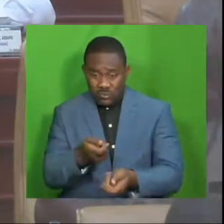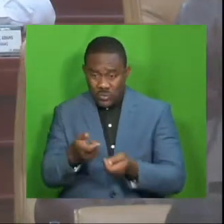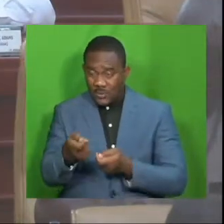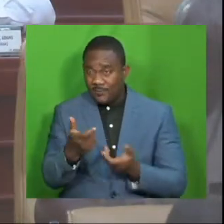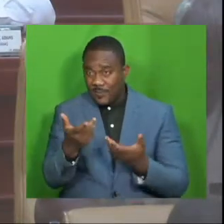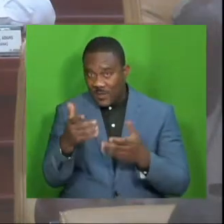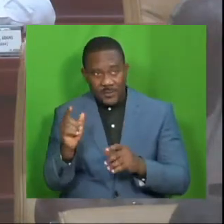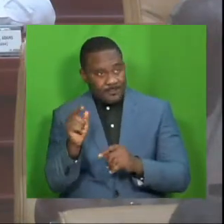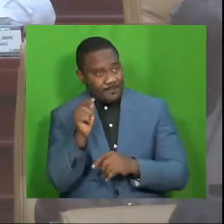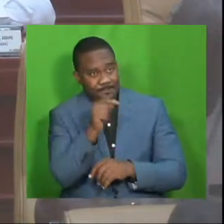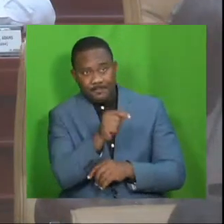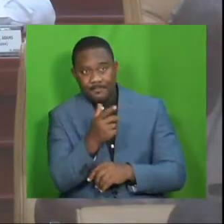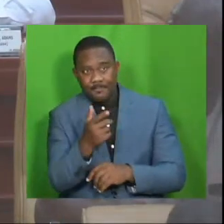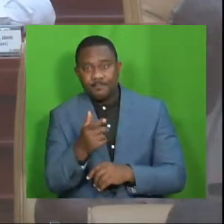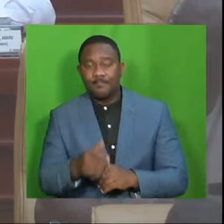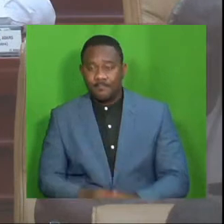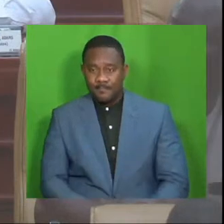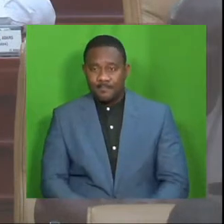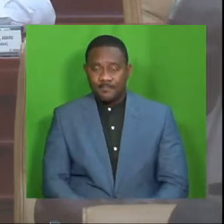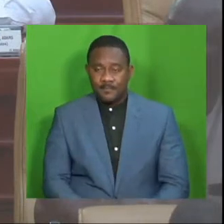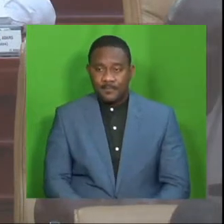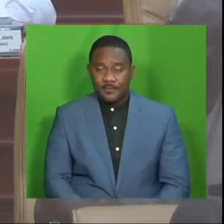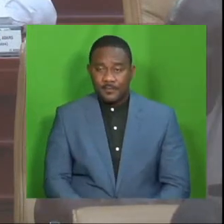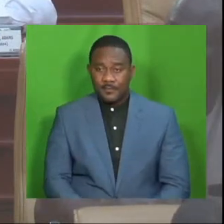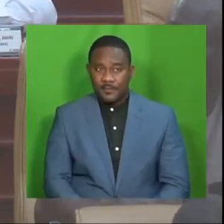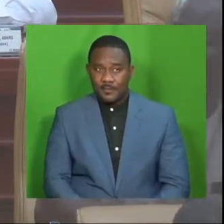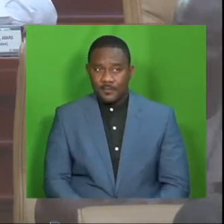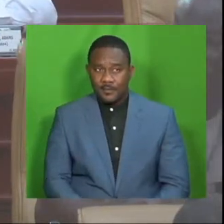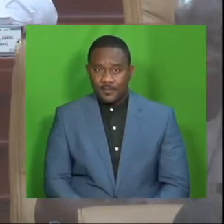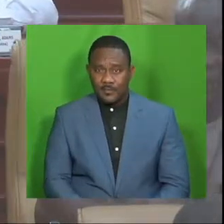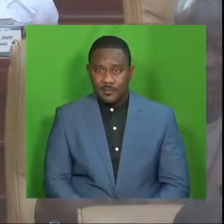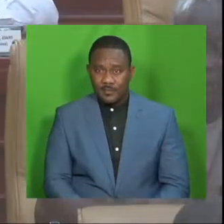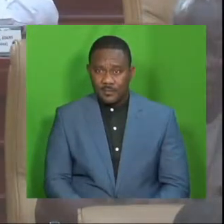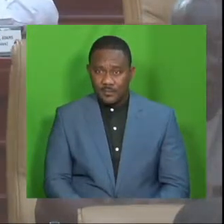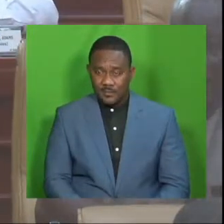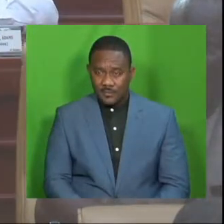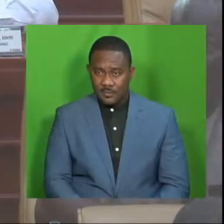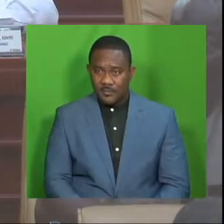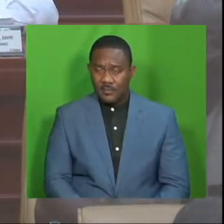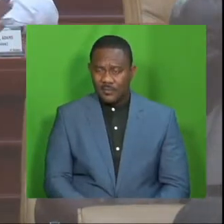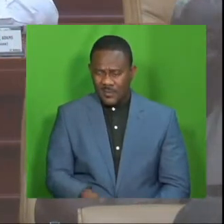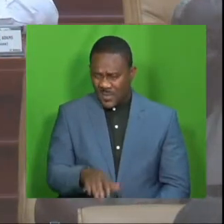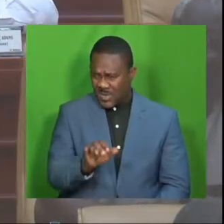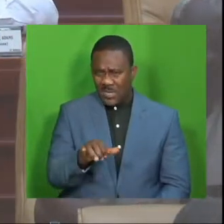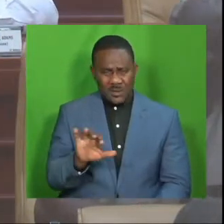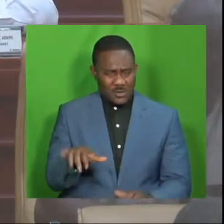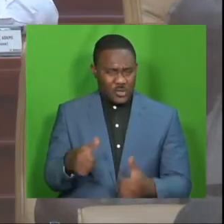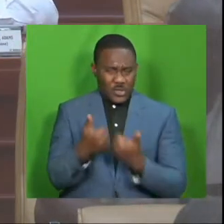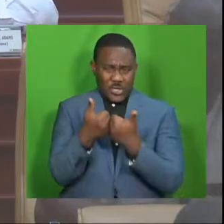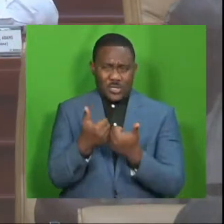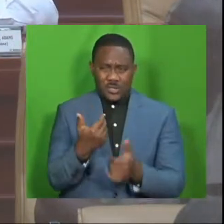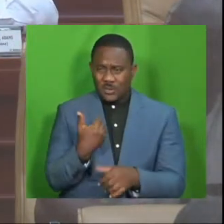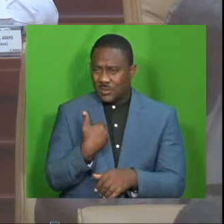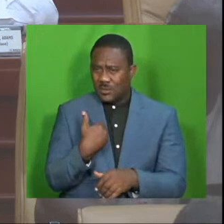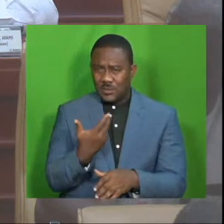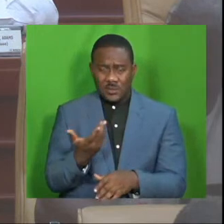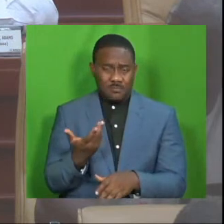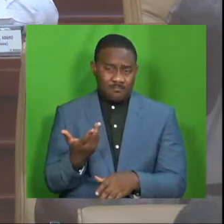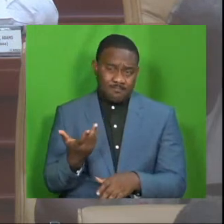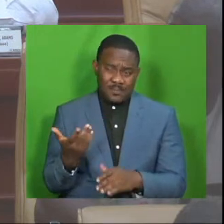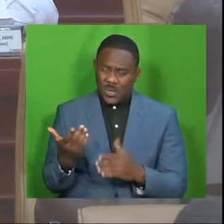after the local fisher folk. So that is the biggest challenge that you have. And no amount